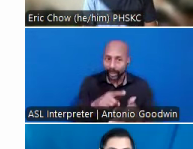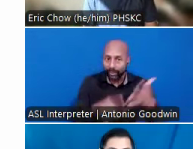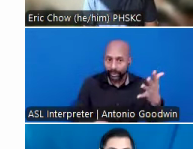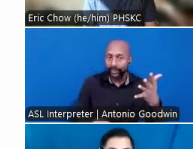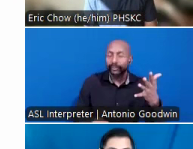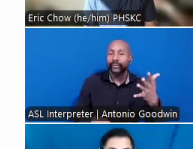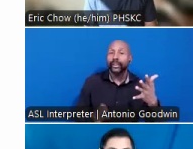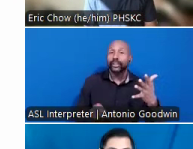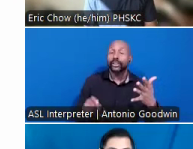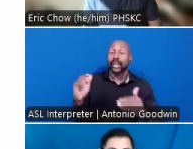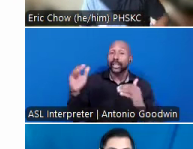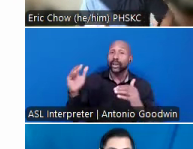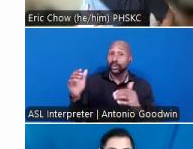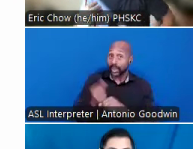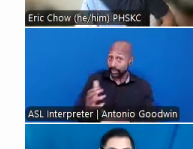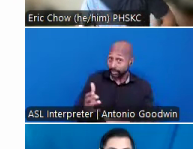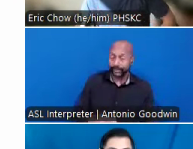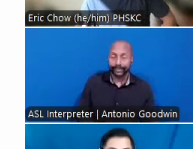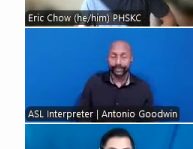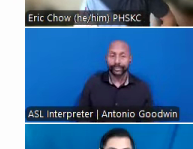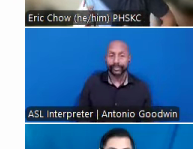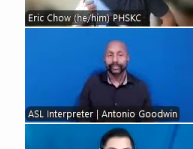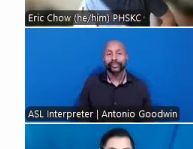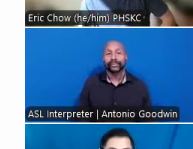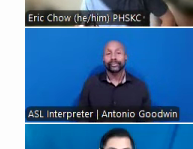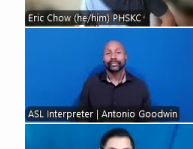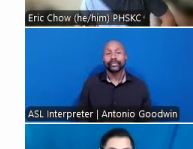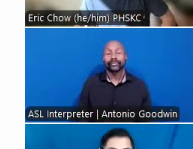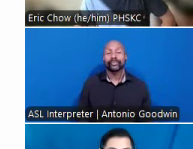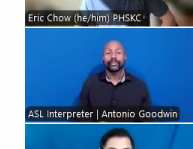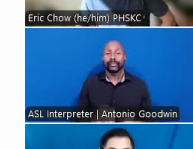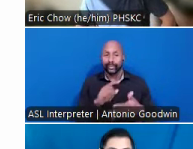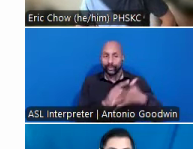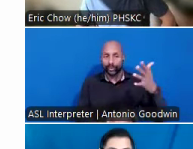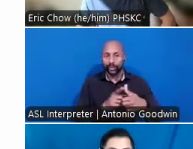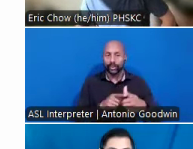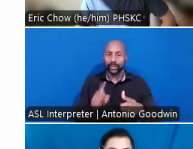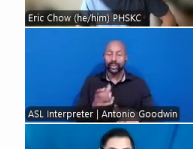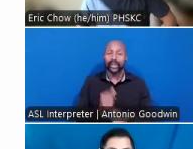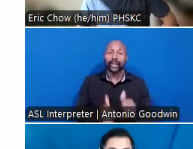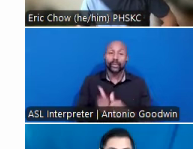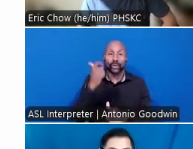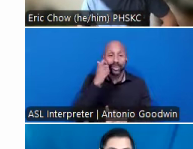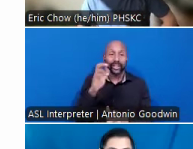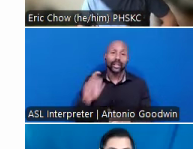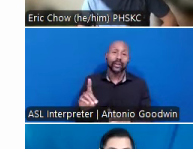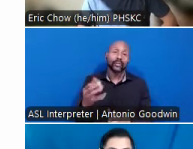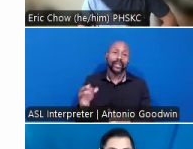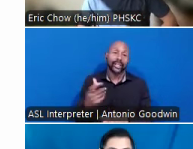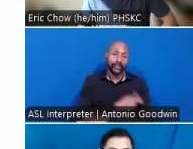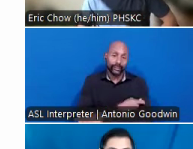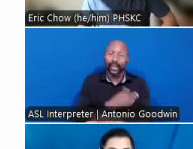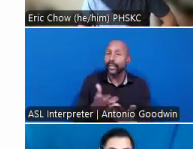vaccines should adults get? So adults should be getting an updated COVID-19 vaccine, even if they had prior vaccines